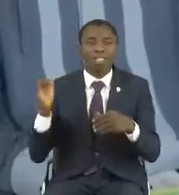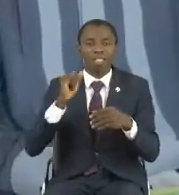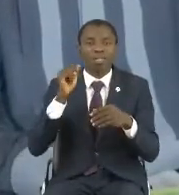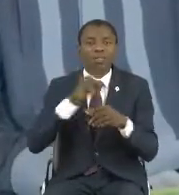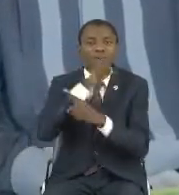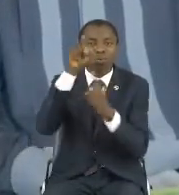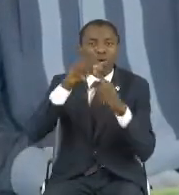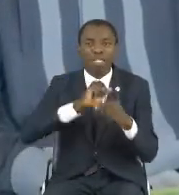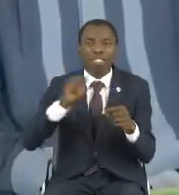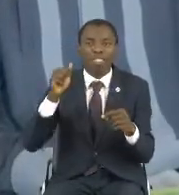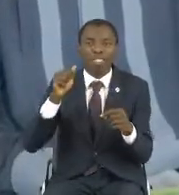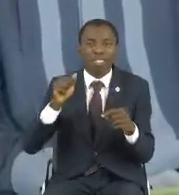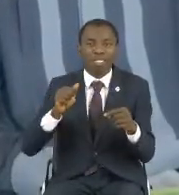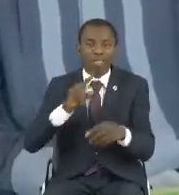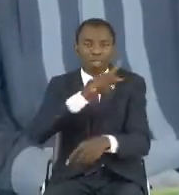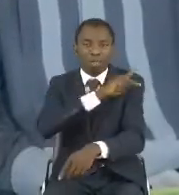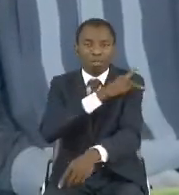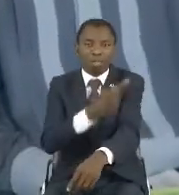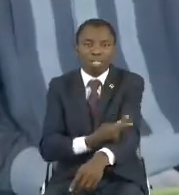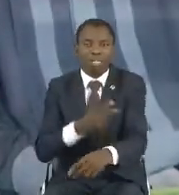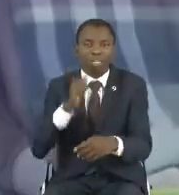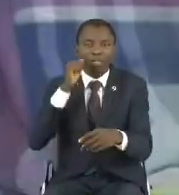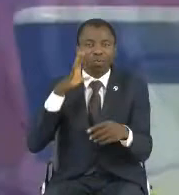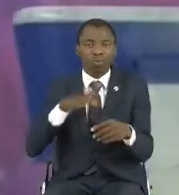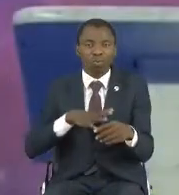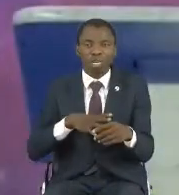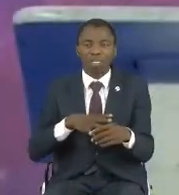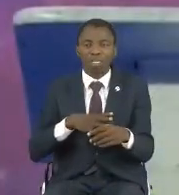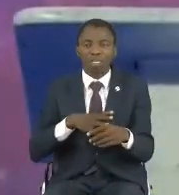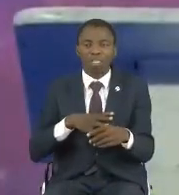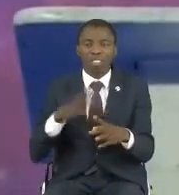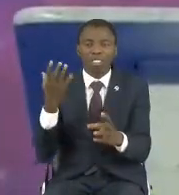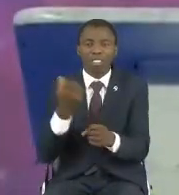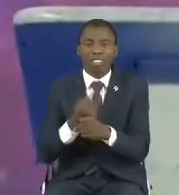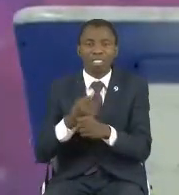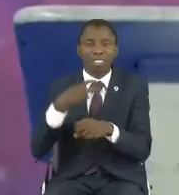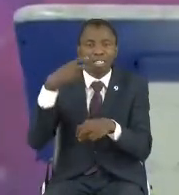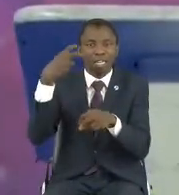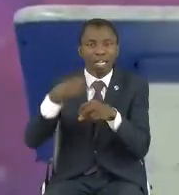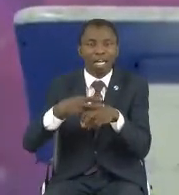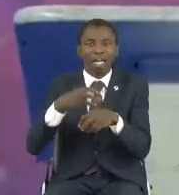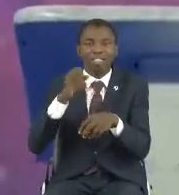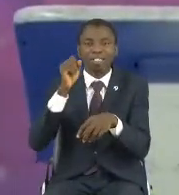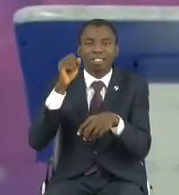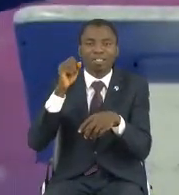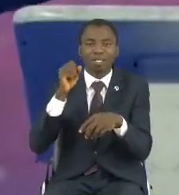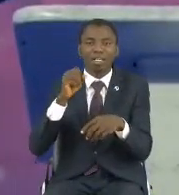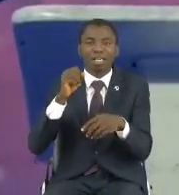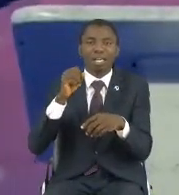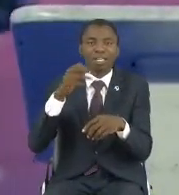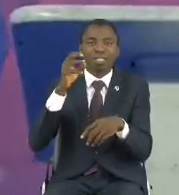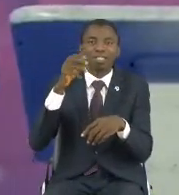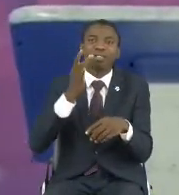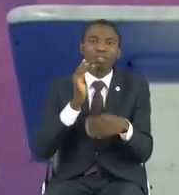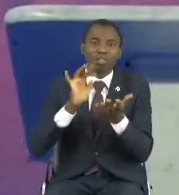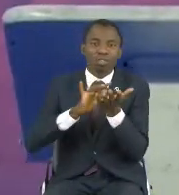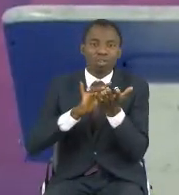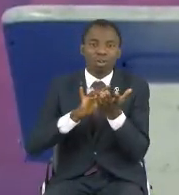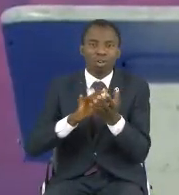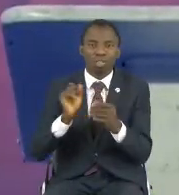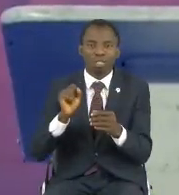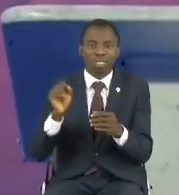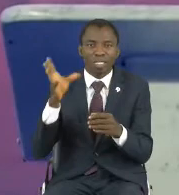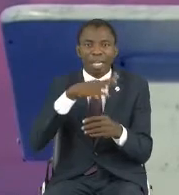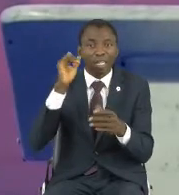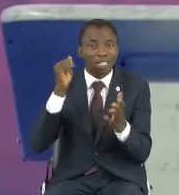woman takes hard drugs and also takes alcohol, now we know better, it affects